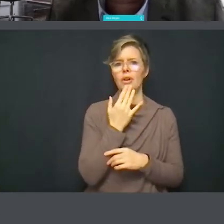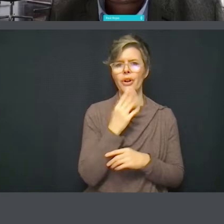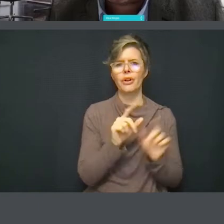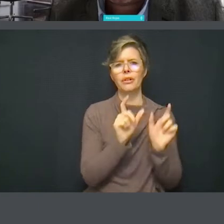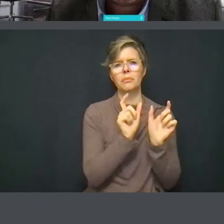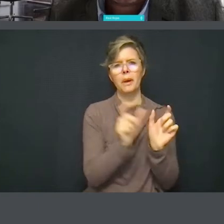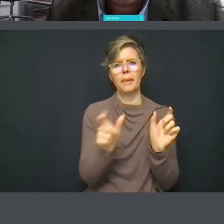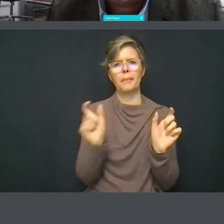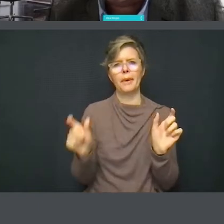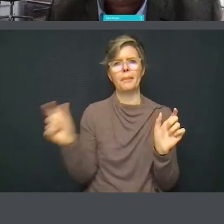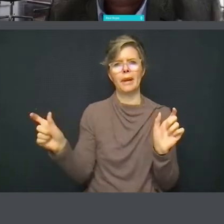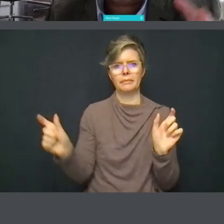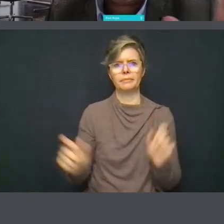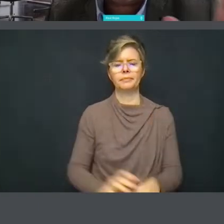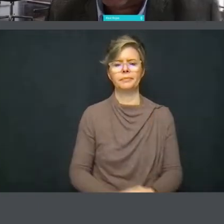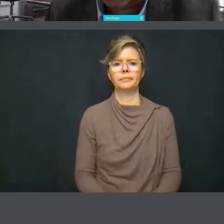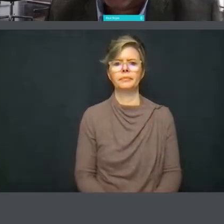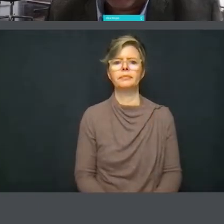same color.